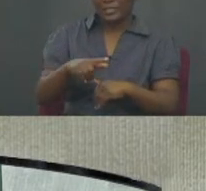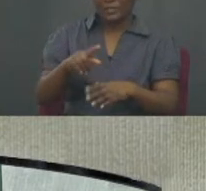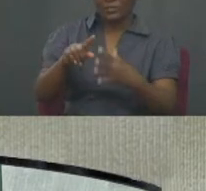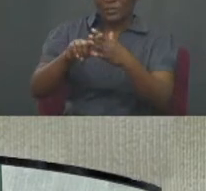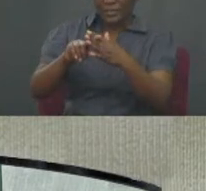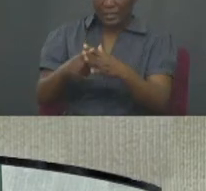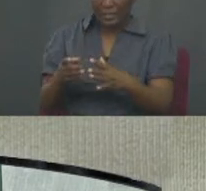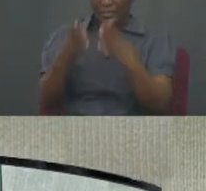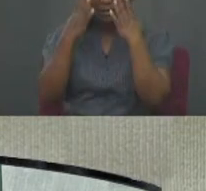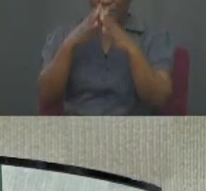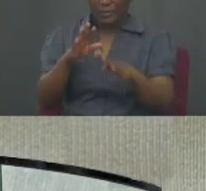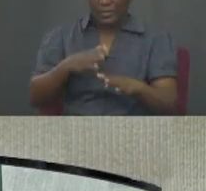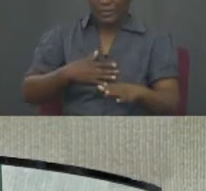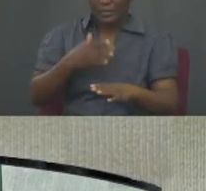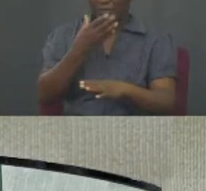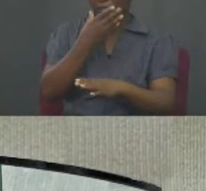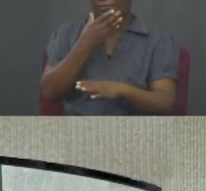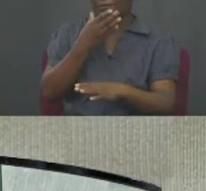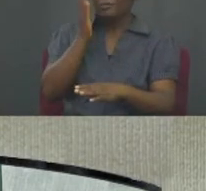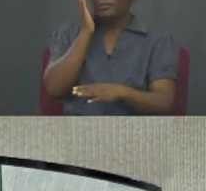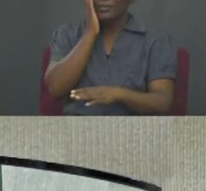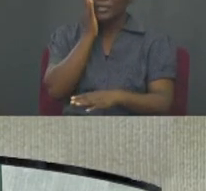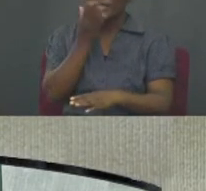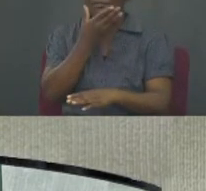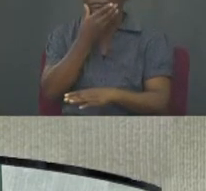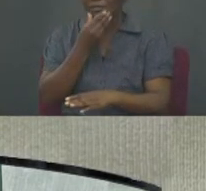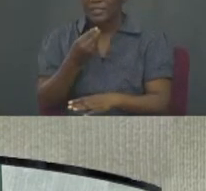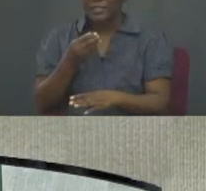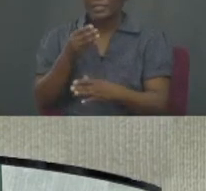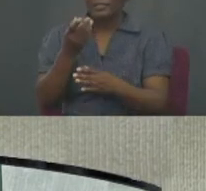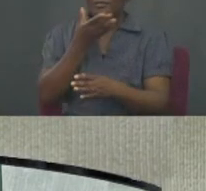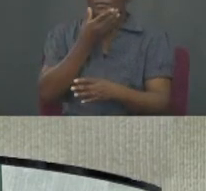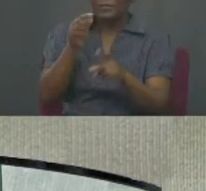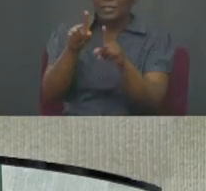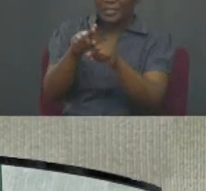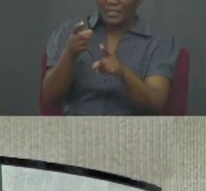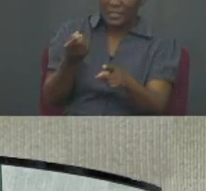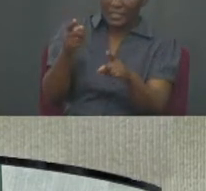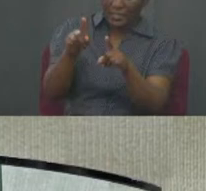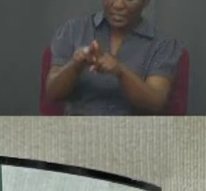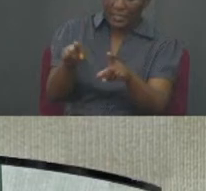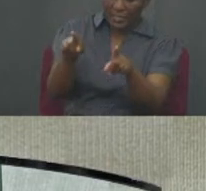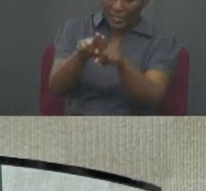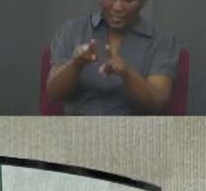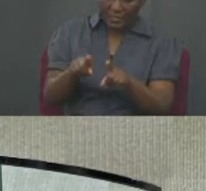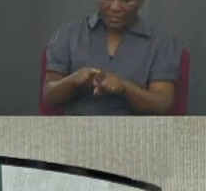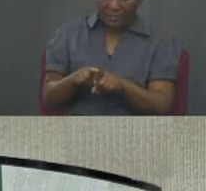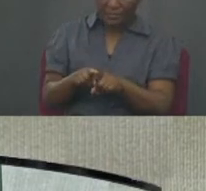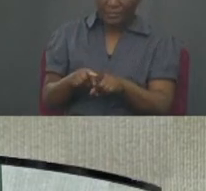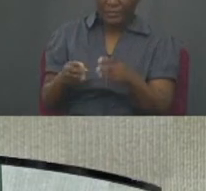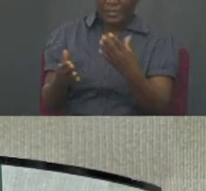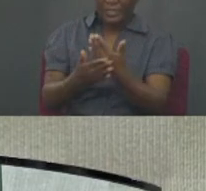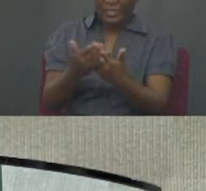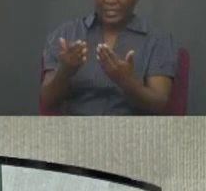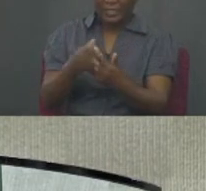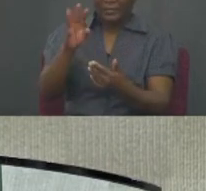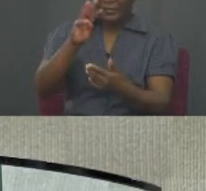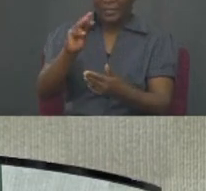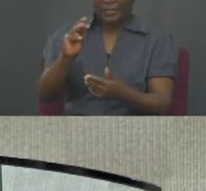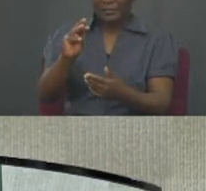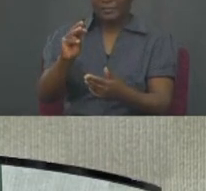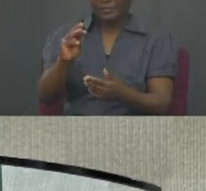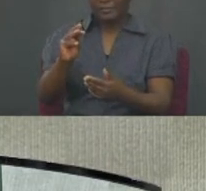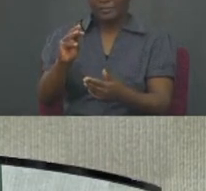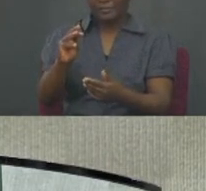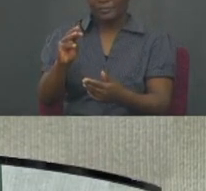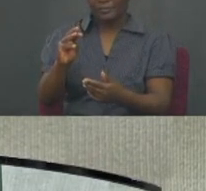there. Bless my father over there, my brother and my sister. Watch over them with your eye that